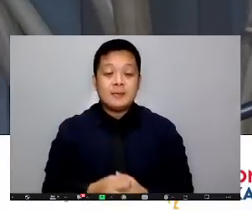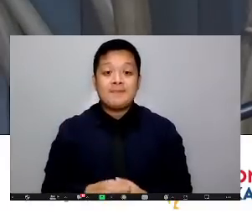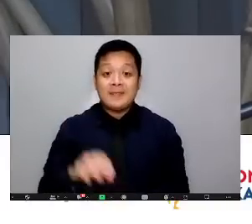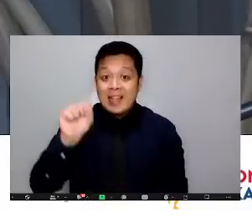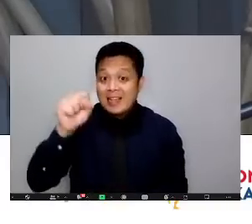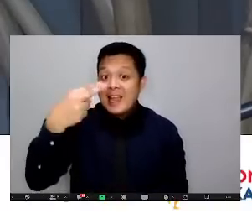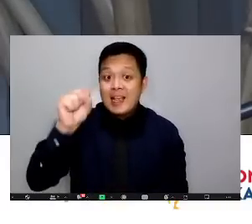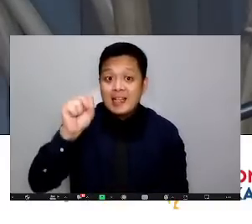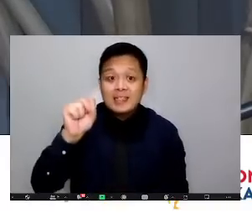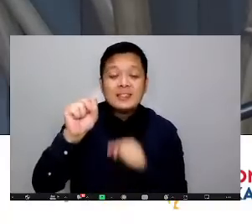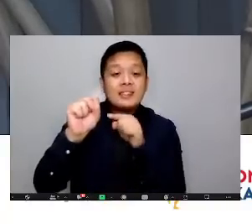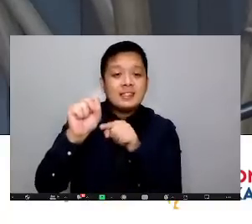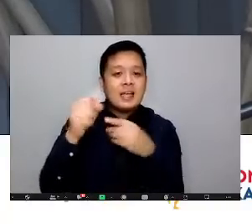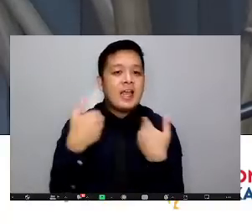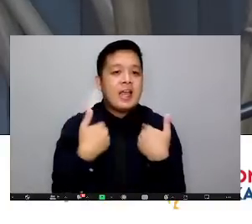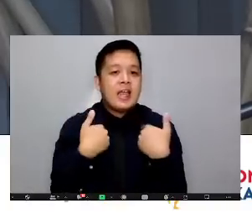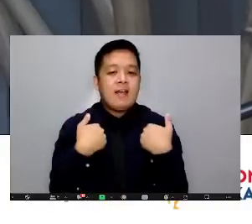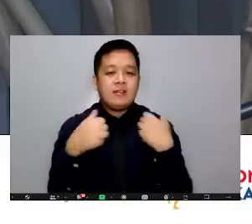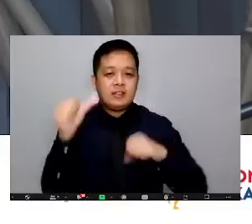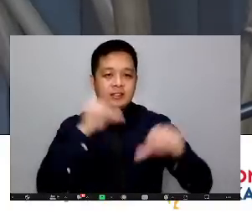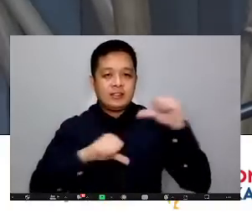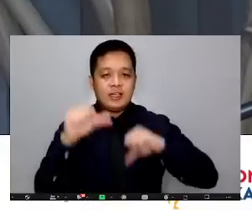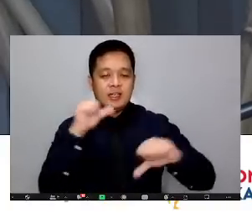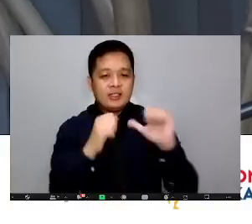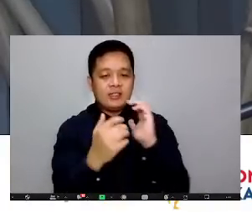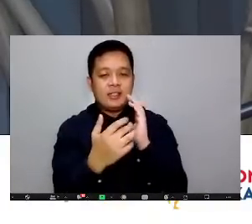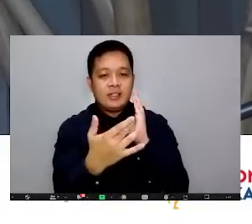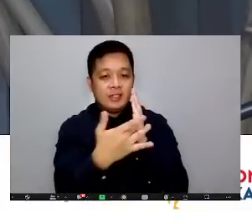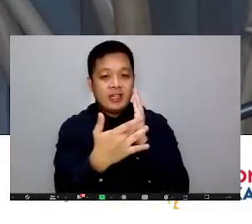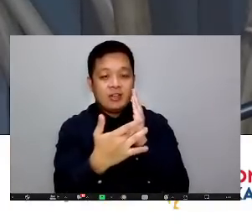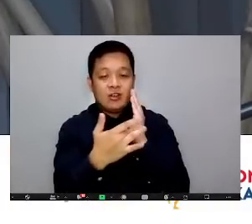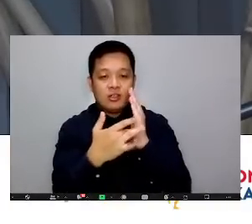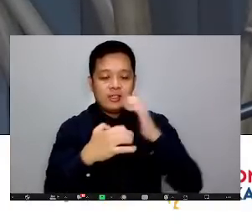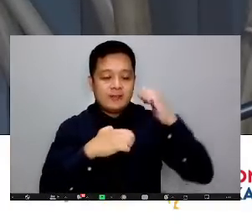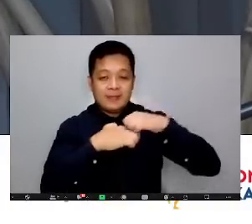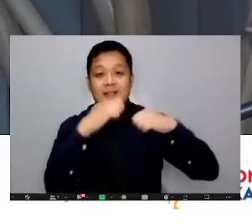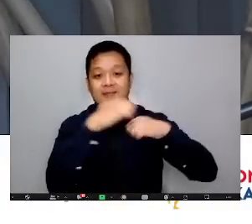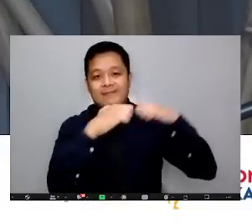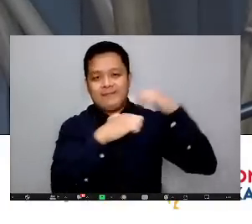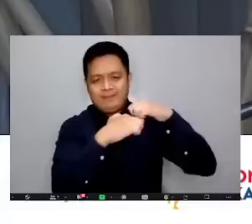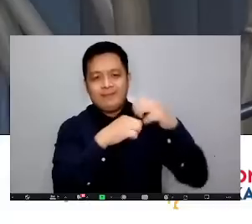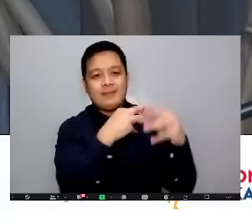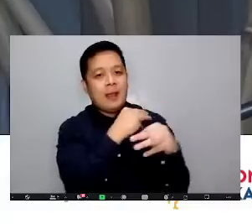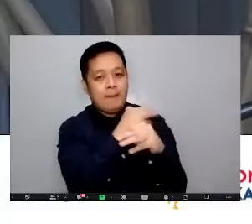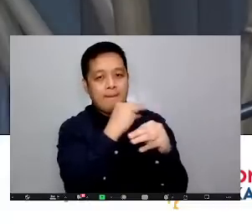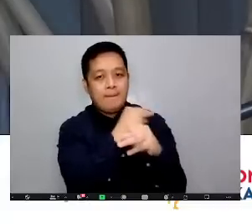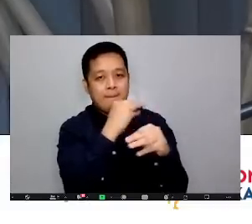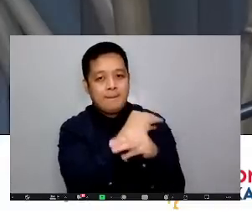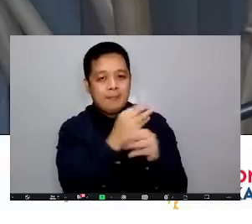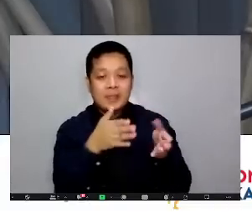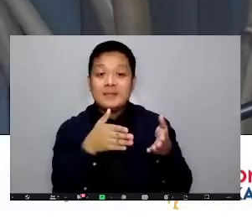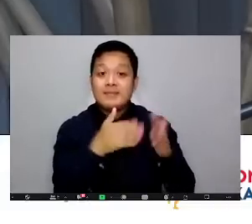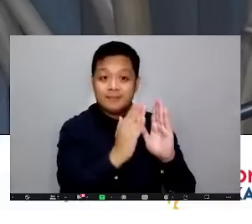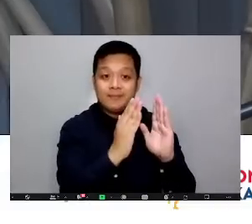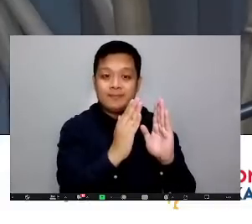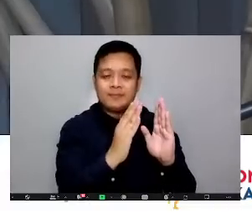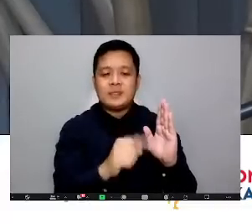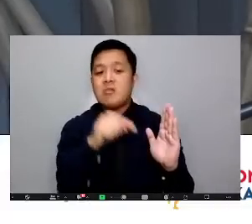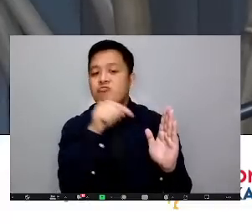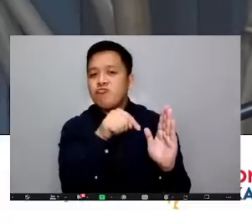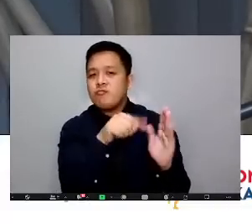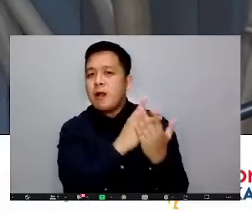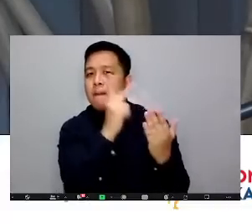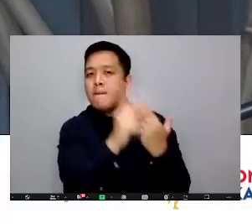the science, technology, engineering, and math strand. These programs aim to provide the learners